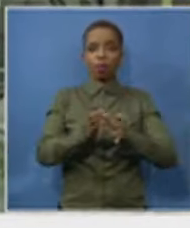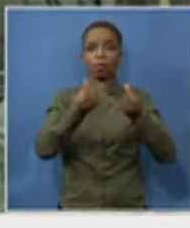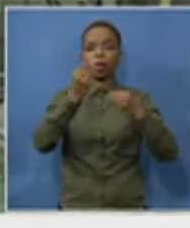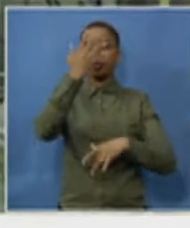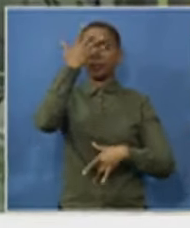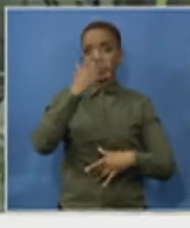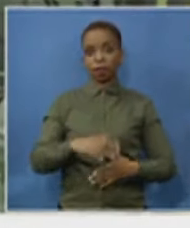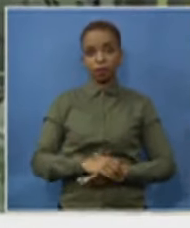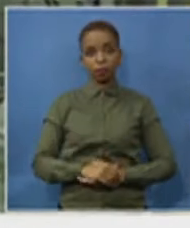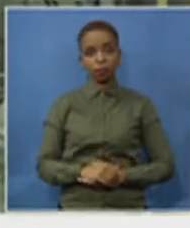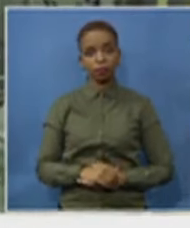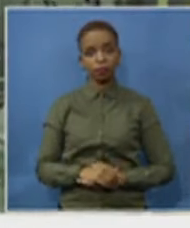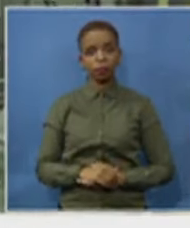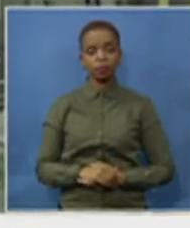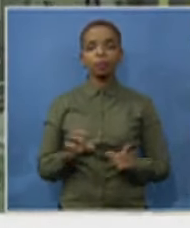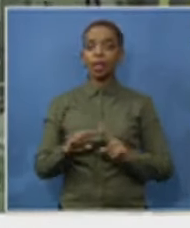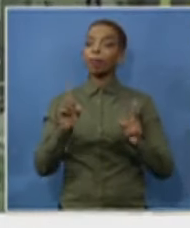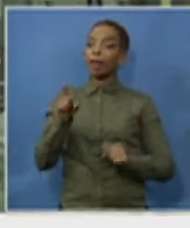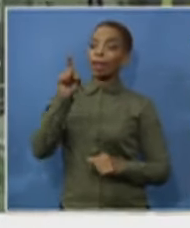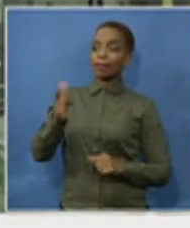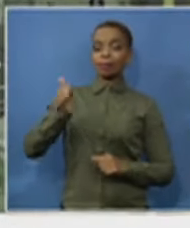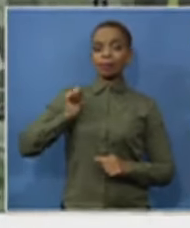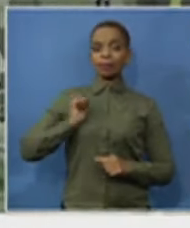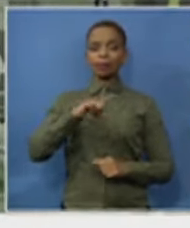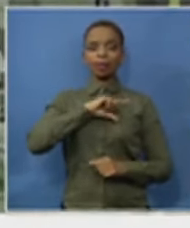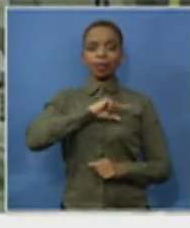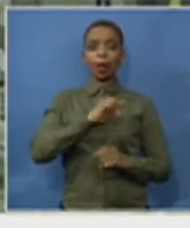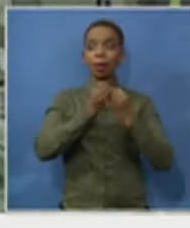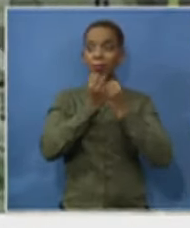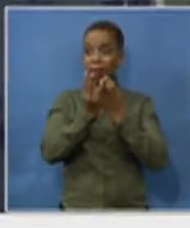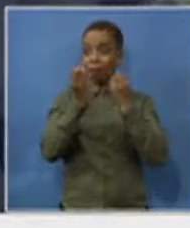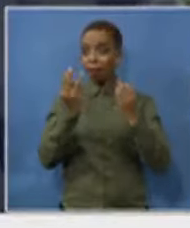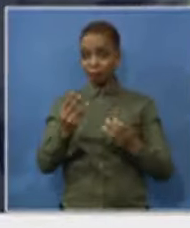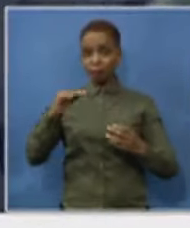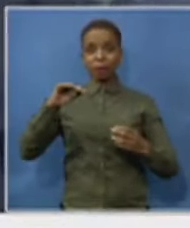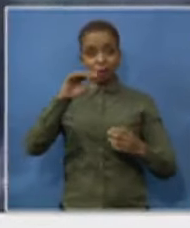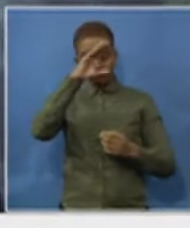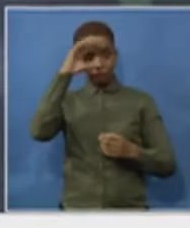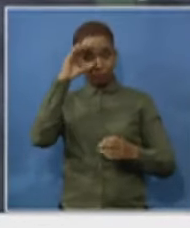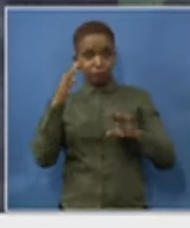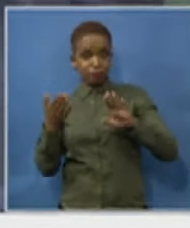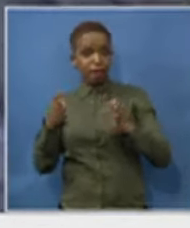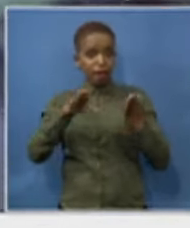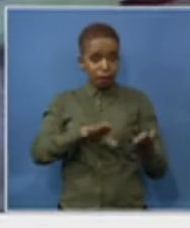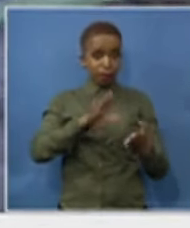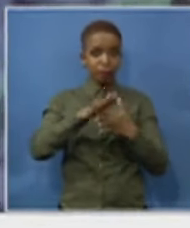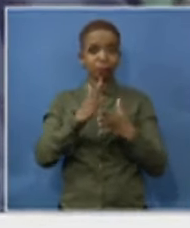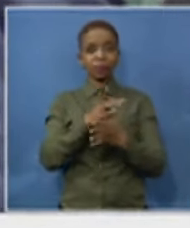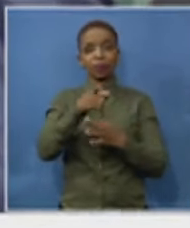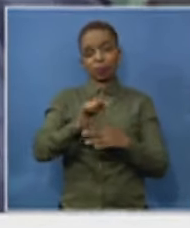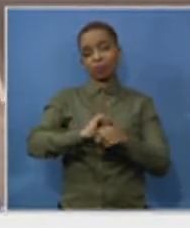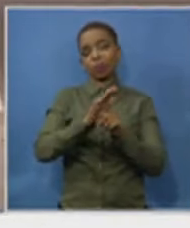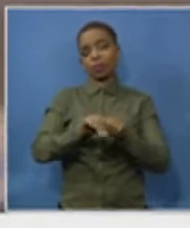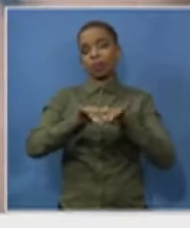But she's one of the lucky ones, with current estimates of hundreds of nurses dying from the virus, a profession that sees people risking their